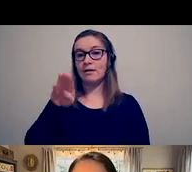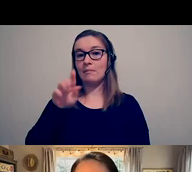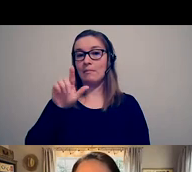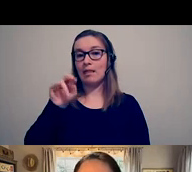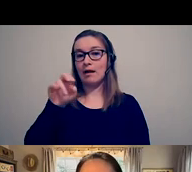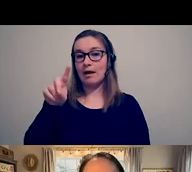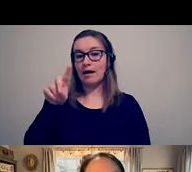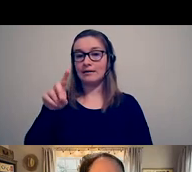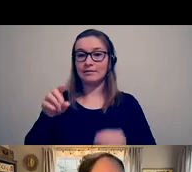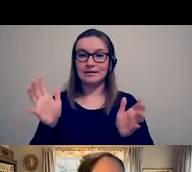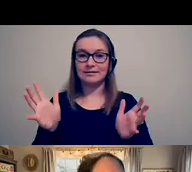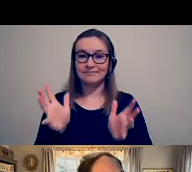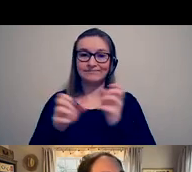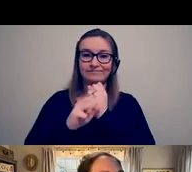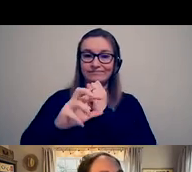blind community.